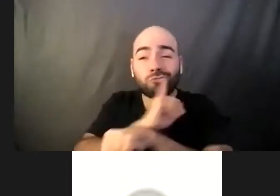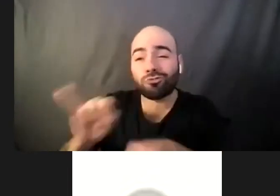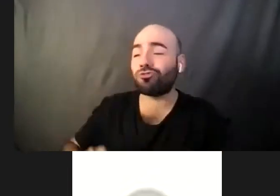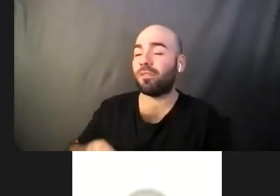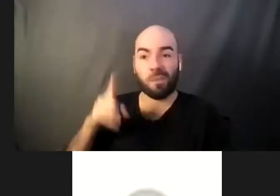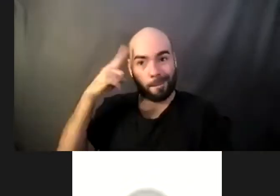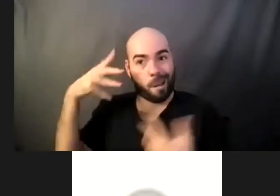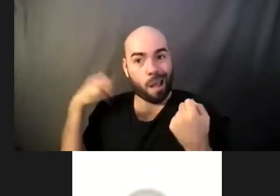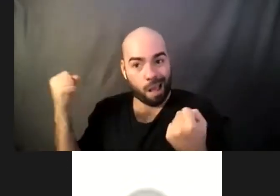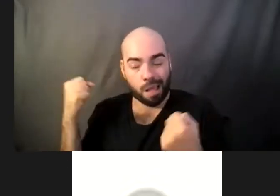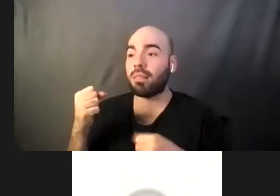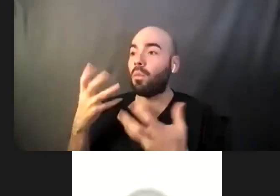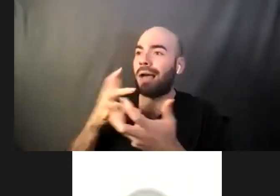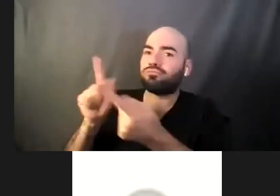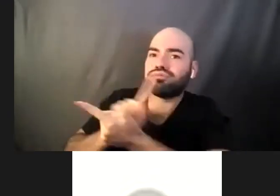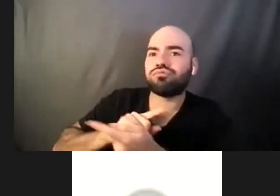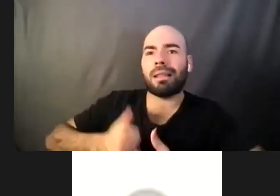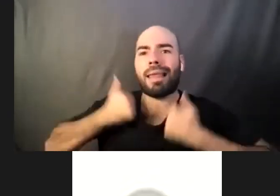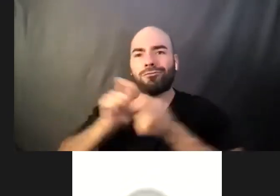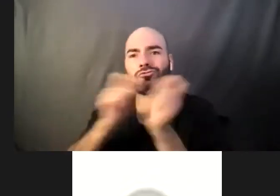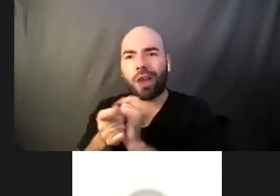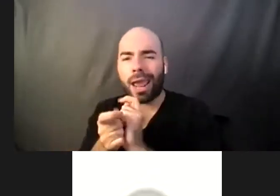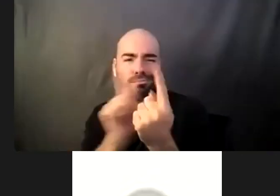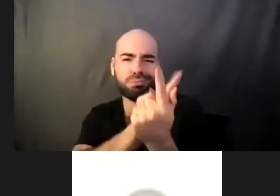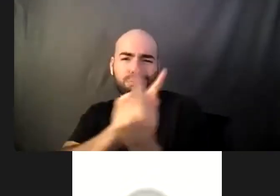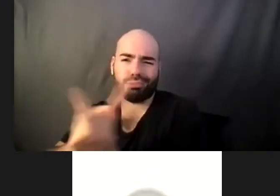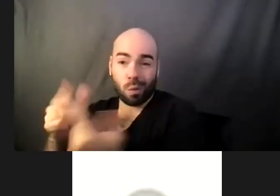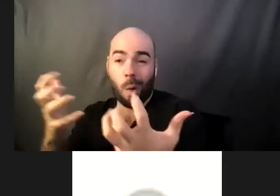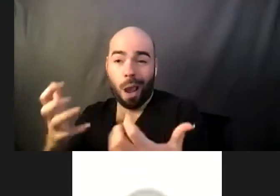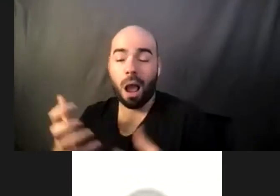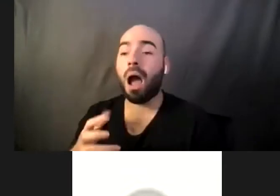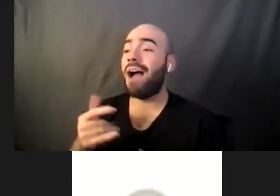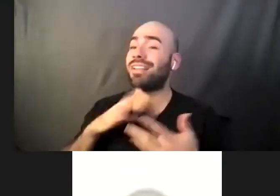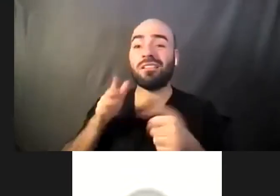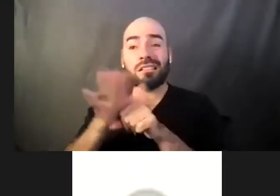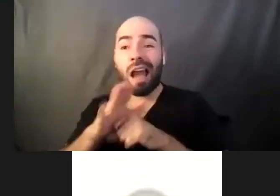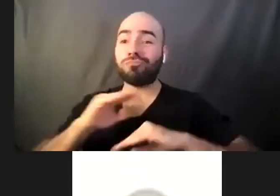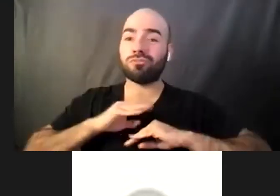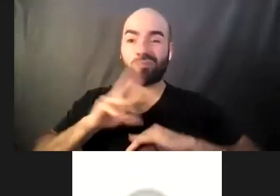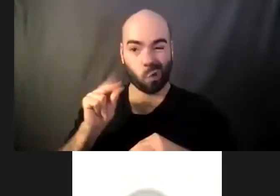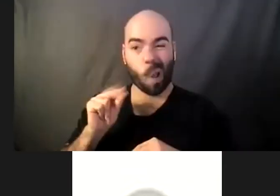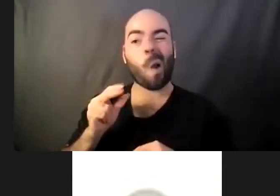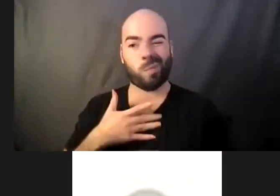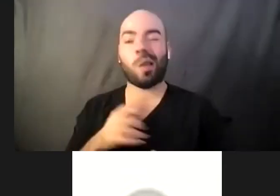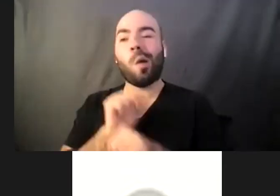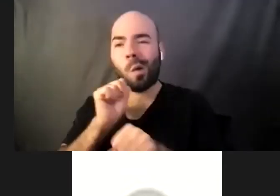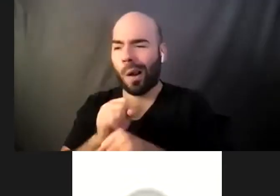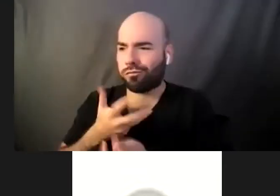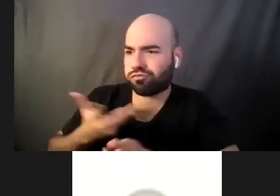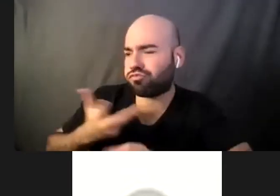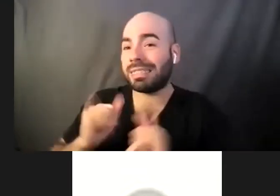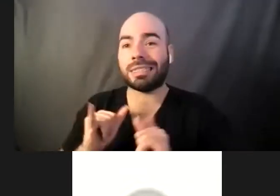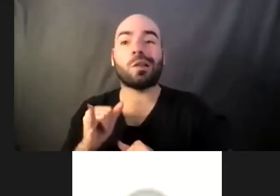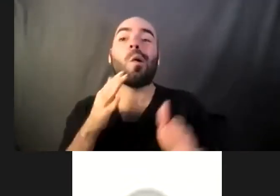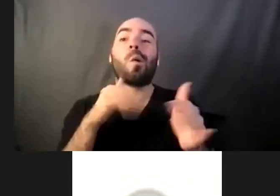internship. But I realized like it didn't just stop there. I ended up taking a lot of my work home with me, but in a good way. I ended up doing a lot